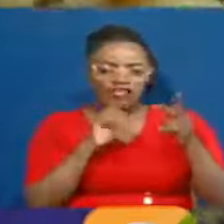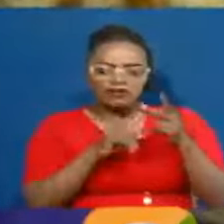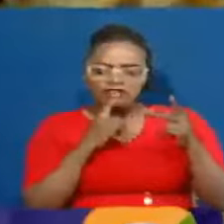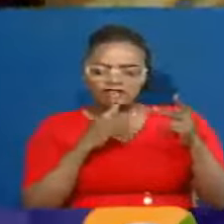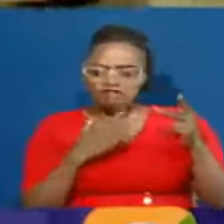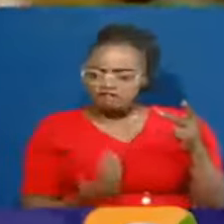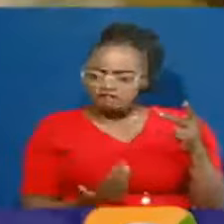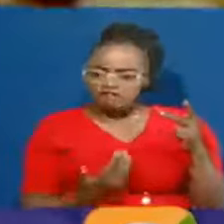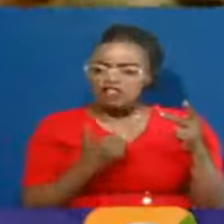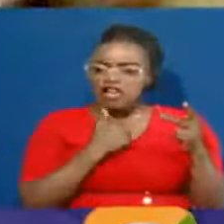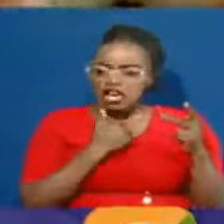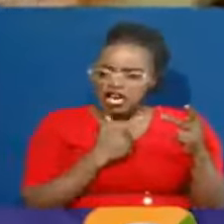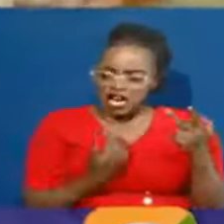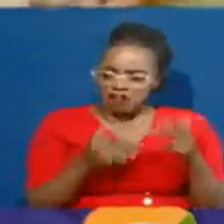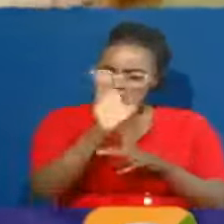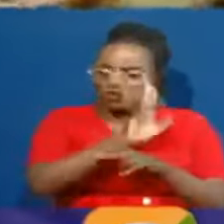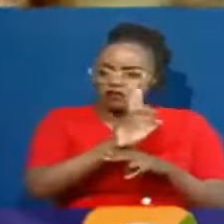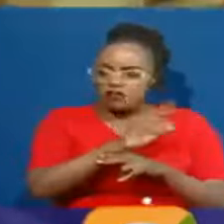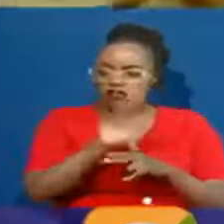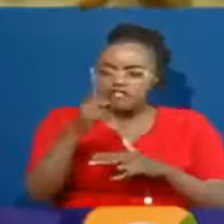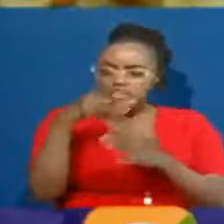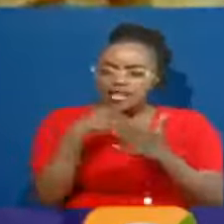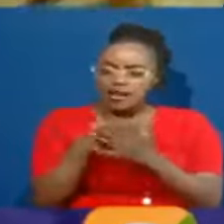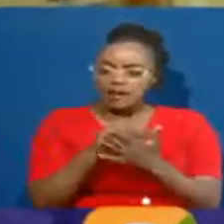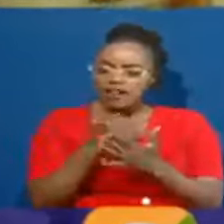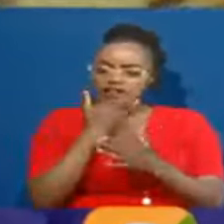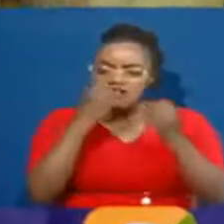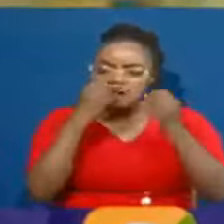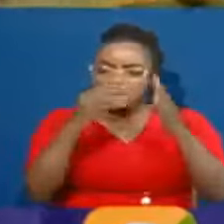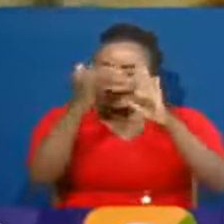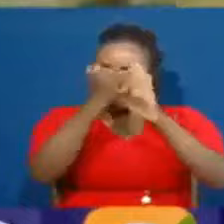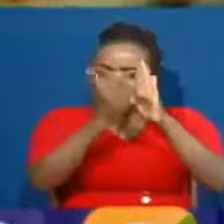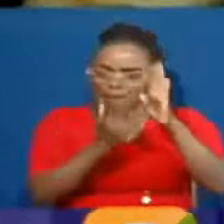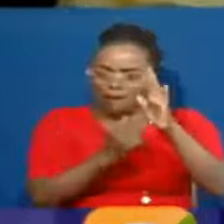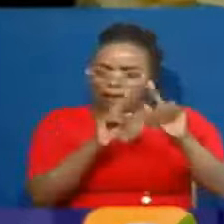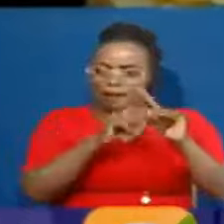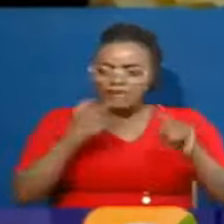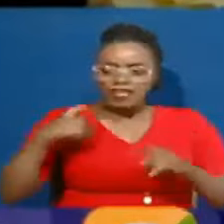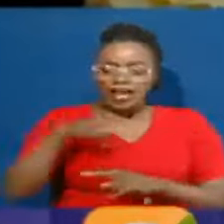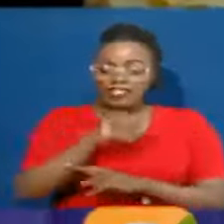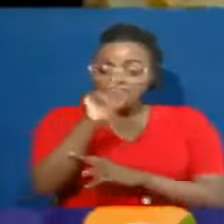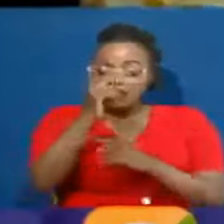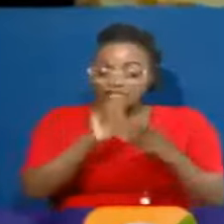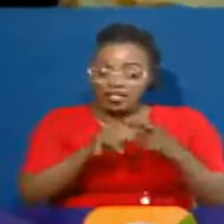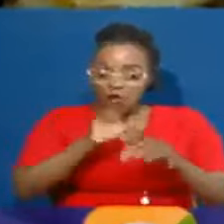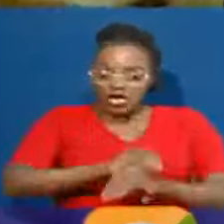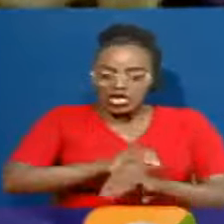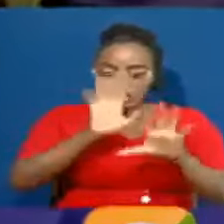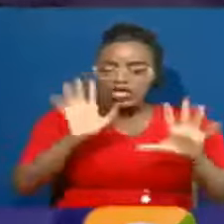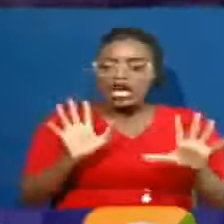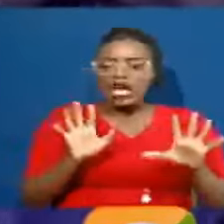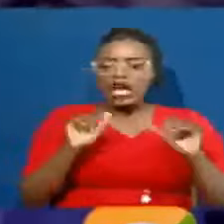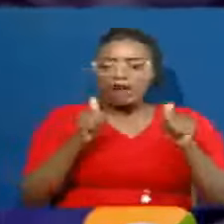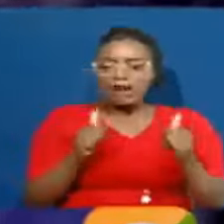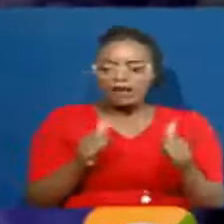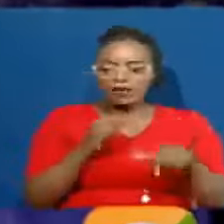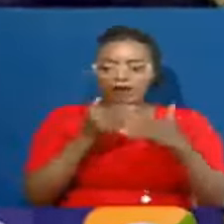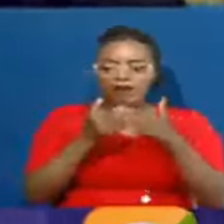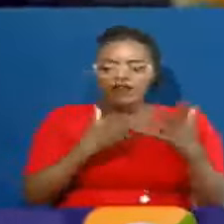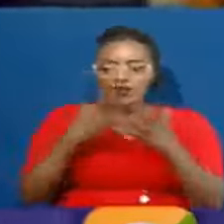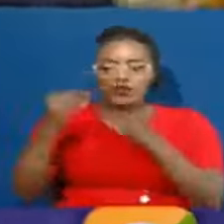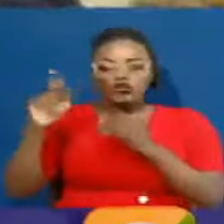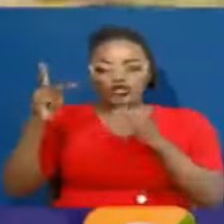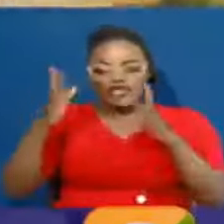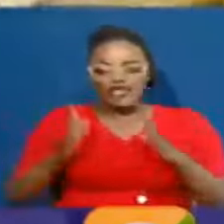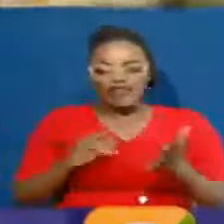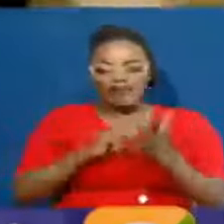that he has irregularly used Kenyan money and so many other allegations. But we didn't, first of all, clear from him before we went to 190.